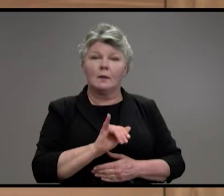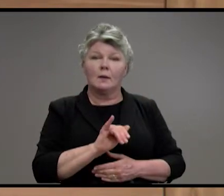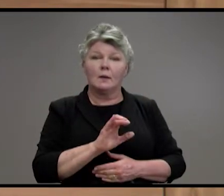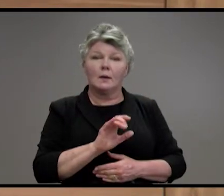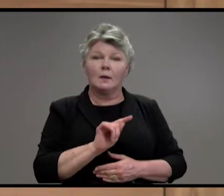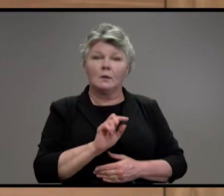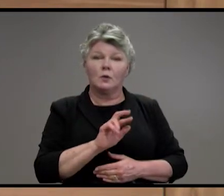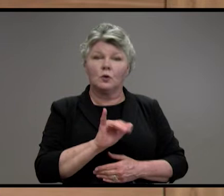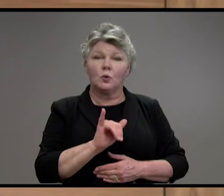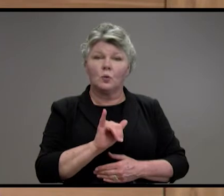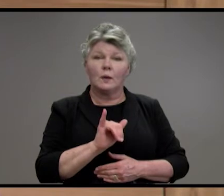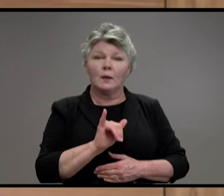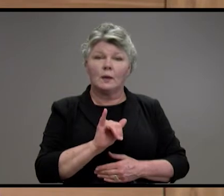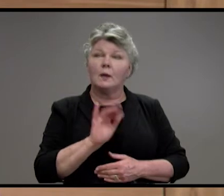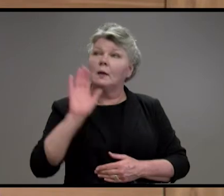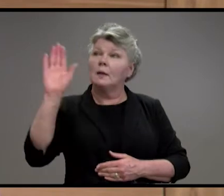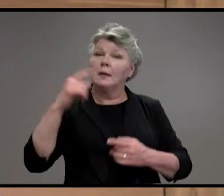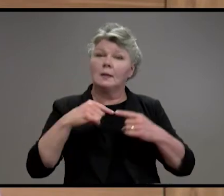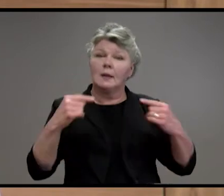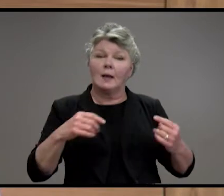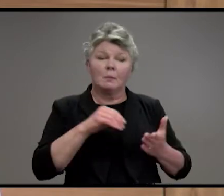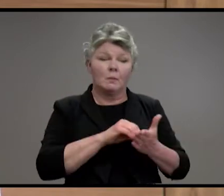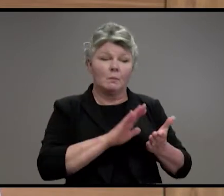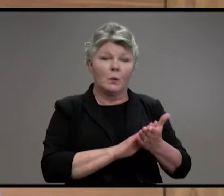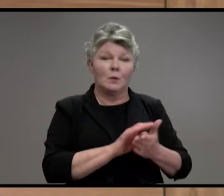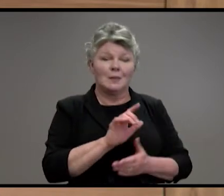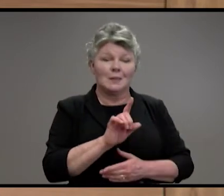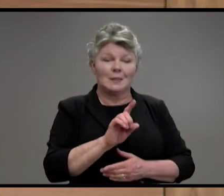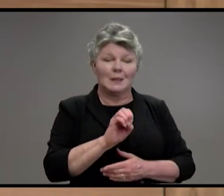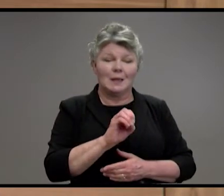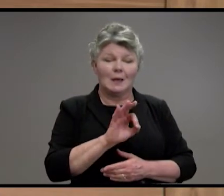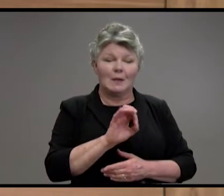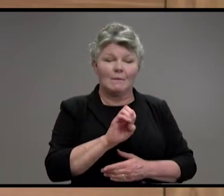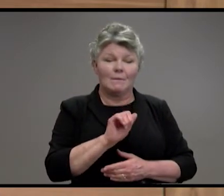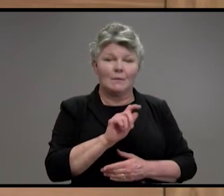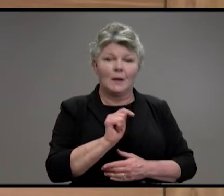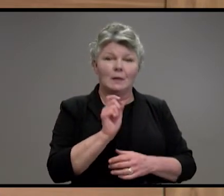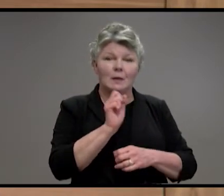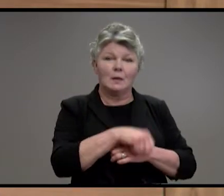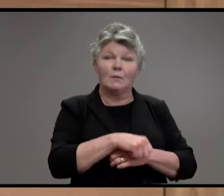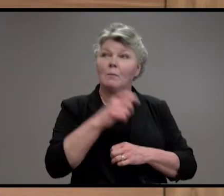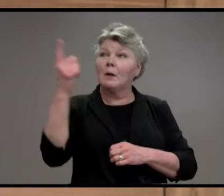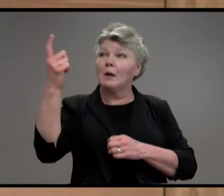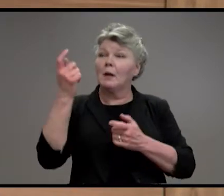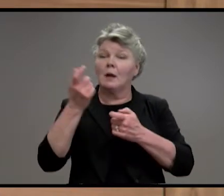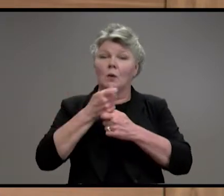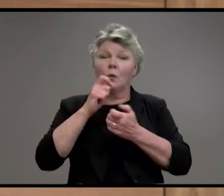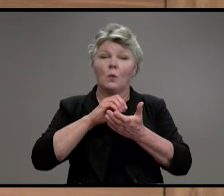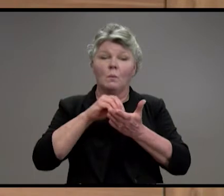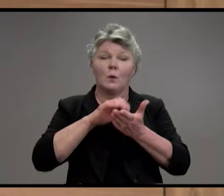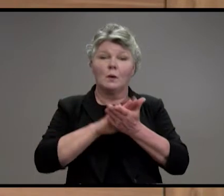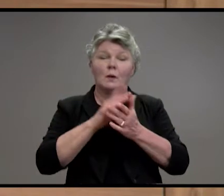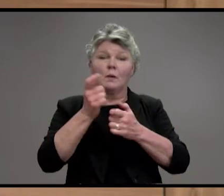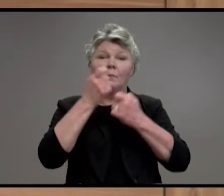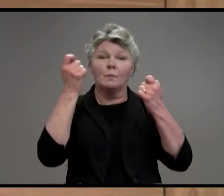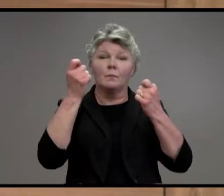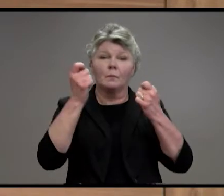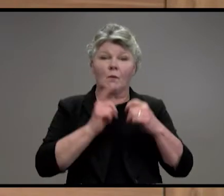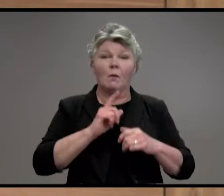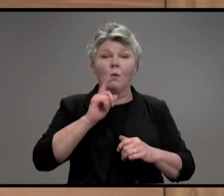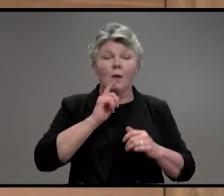where his enemies had written defeat. In Christ, every sin is forgiven. The lonely are placed in the bosom of the